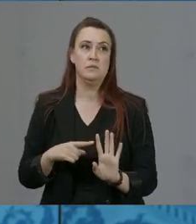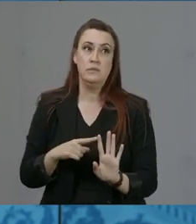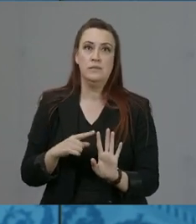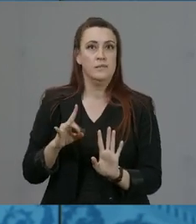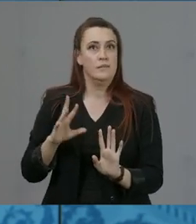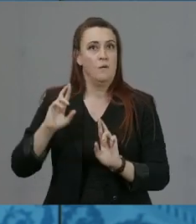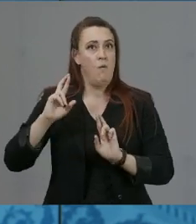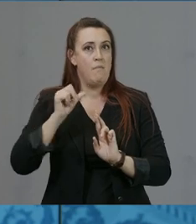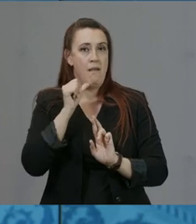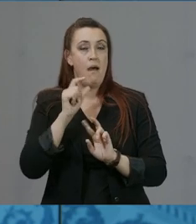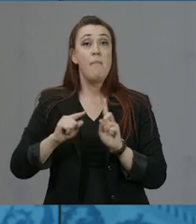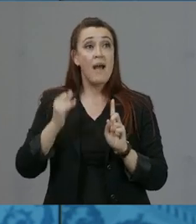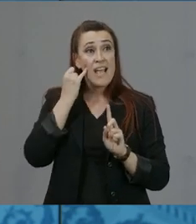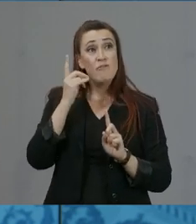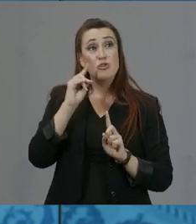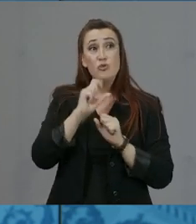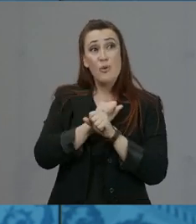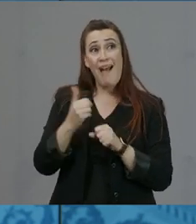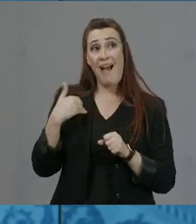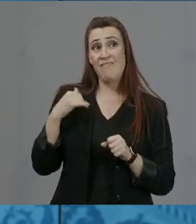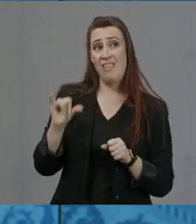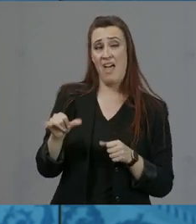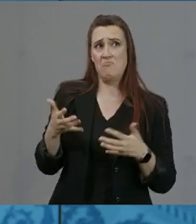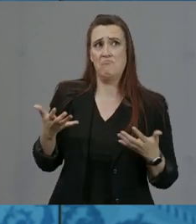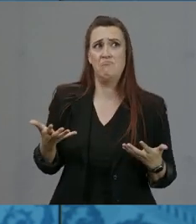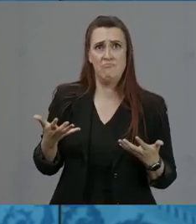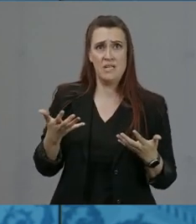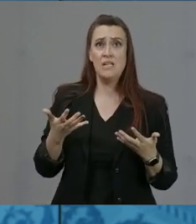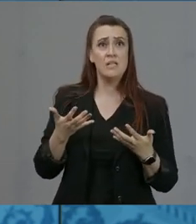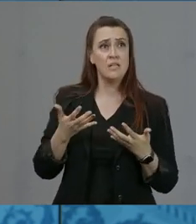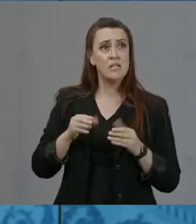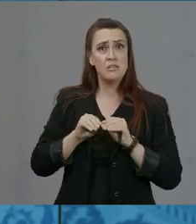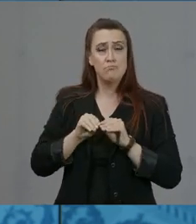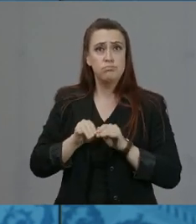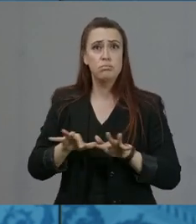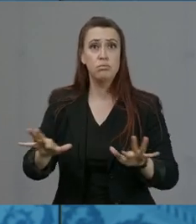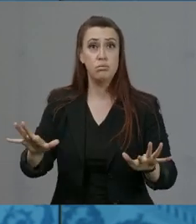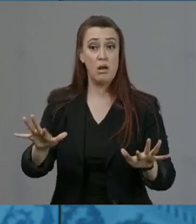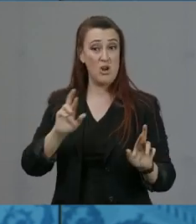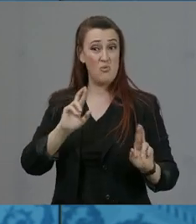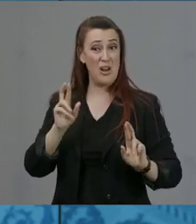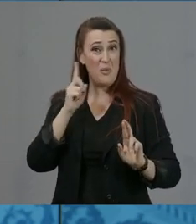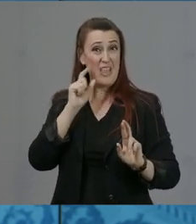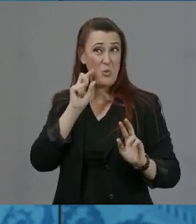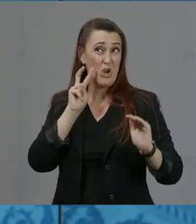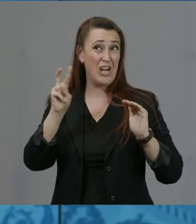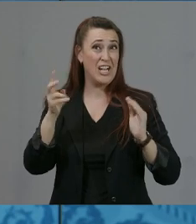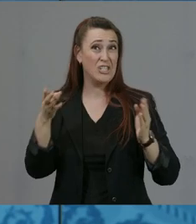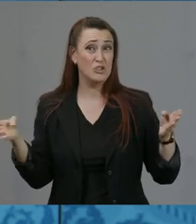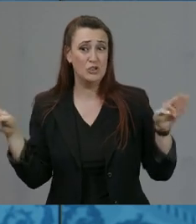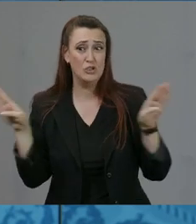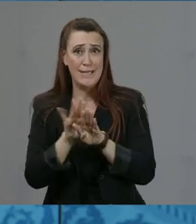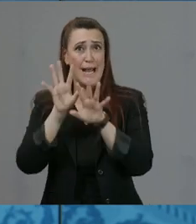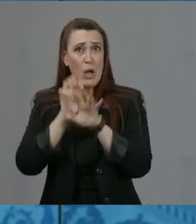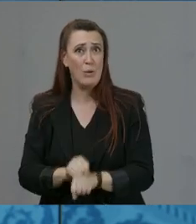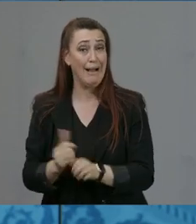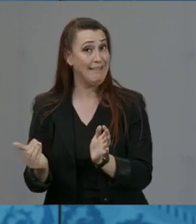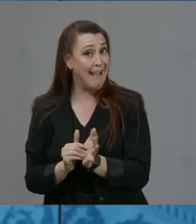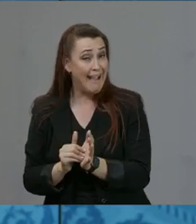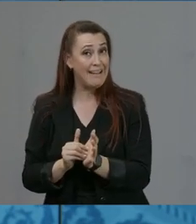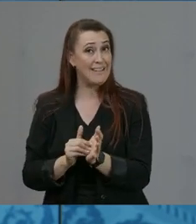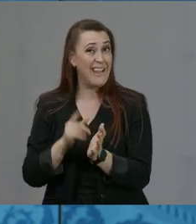that could be worse than what we're going through right now, are you prepared to shut everything down again? So thank you, Billy. Of